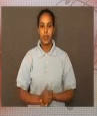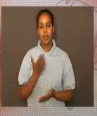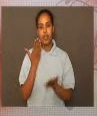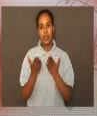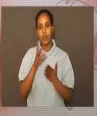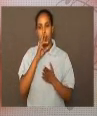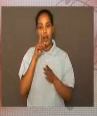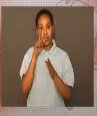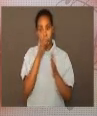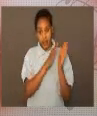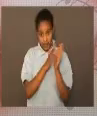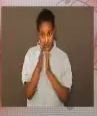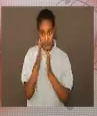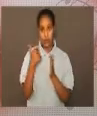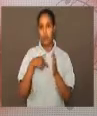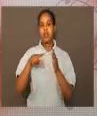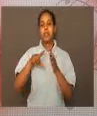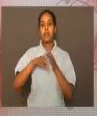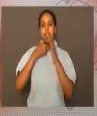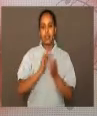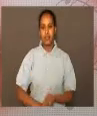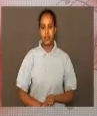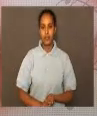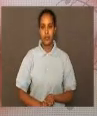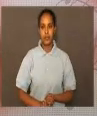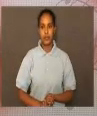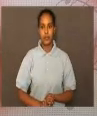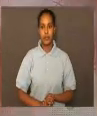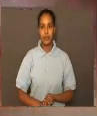If you are ready, we will begin.